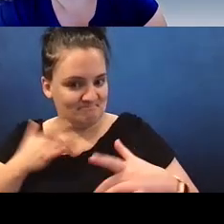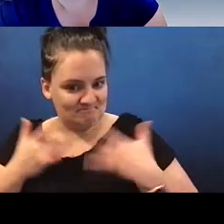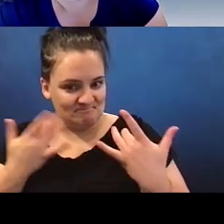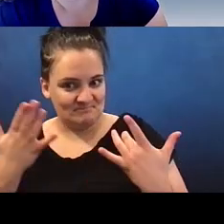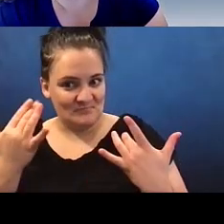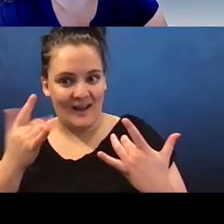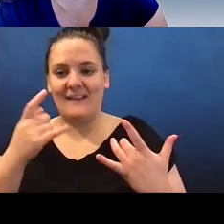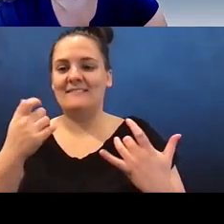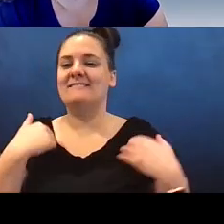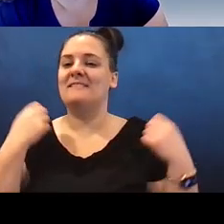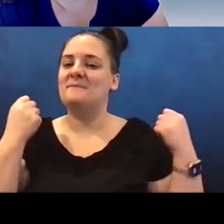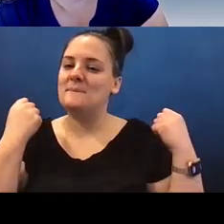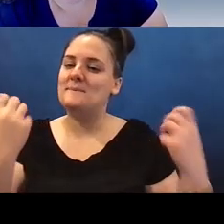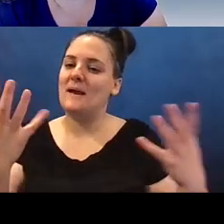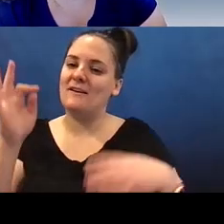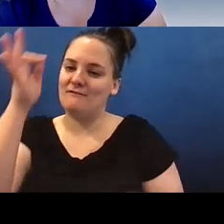now.